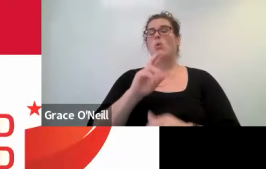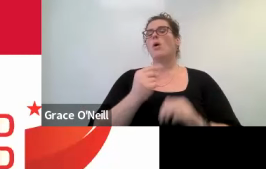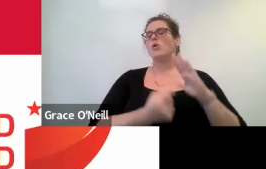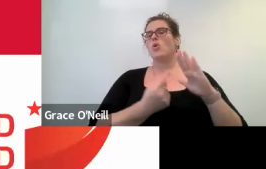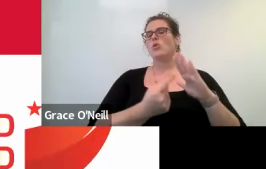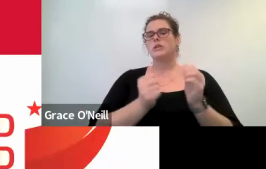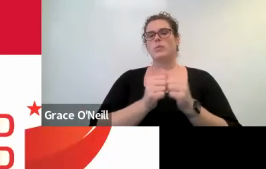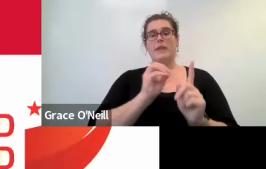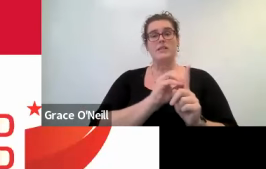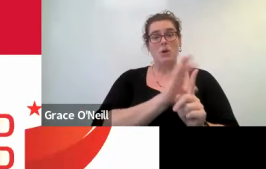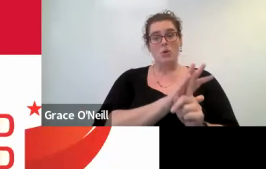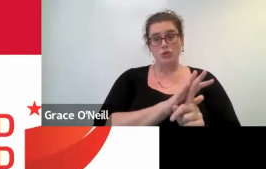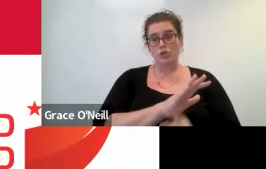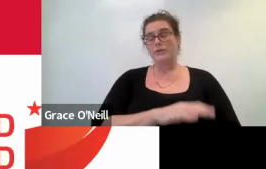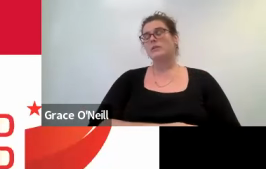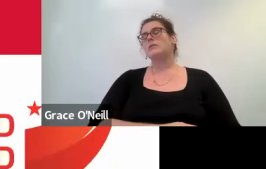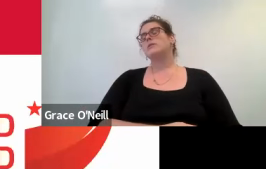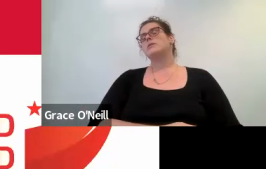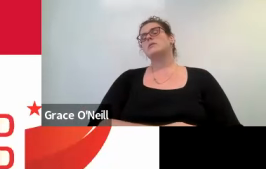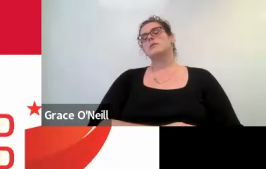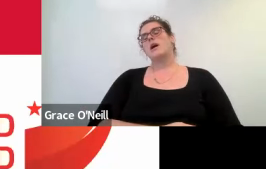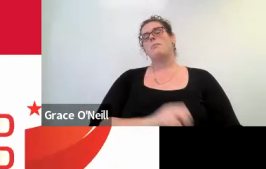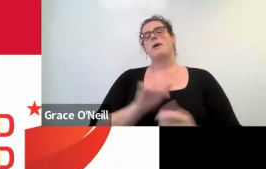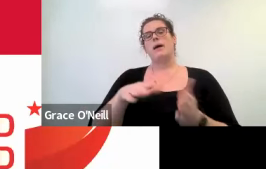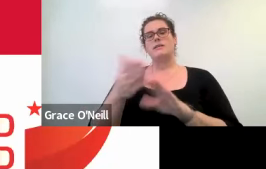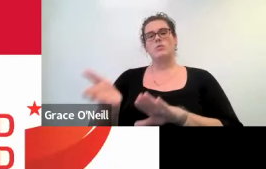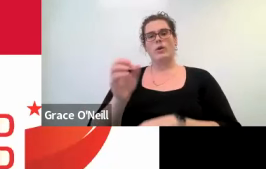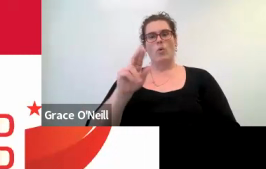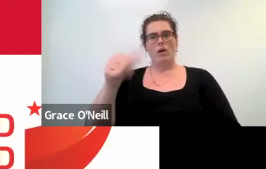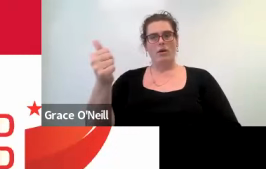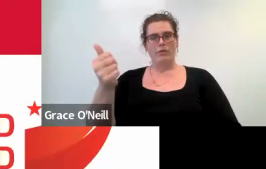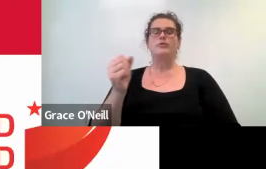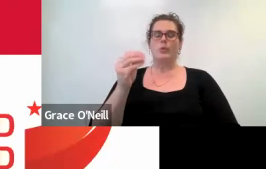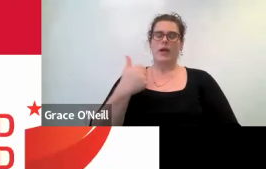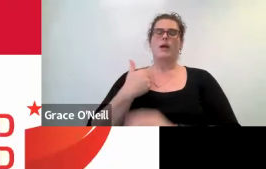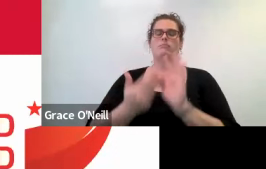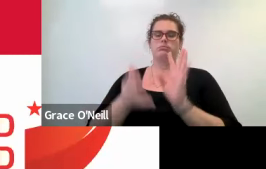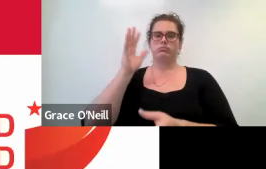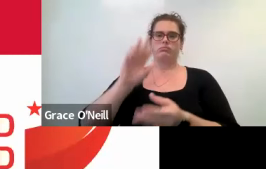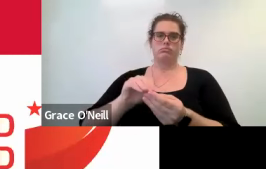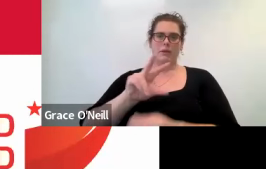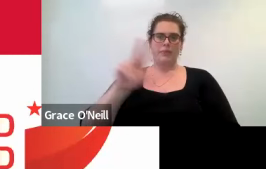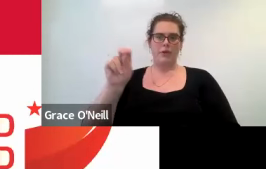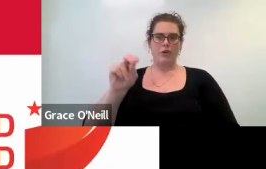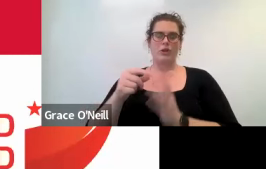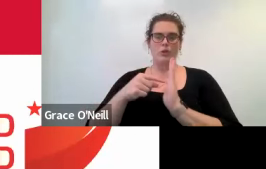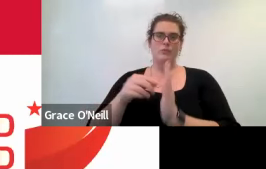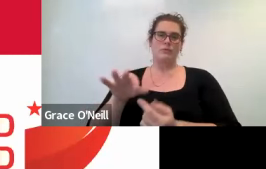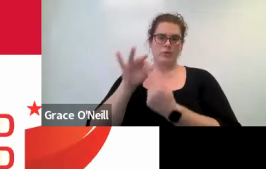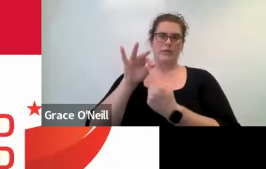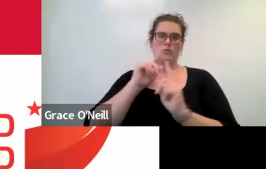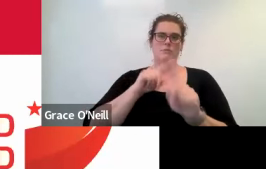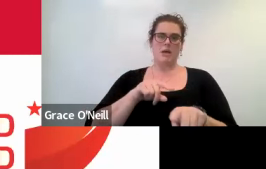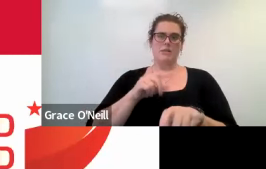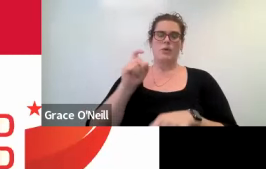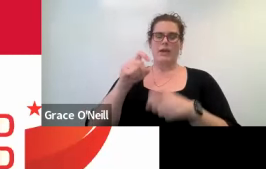exposure, passing away, or others. So we did have 30 unique responses, and we'll attempt to break those down and